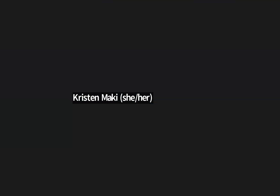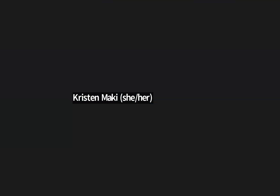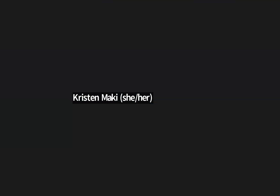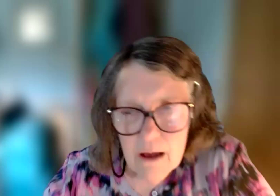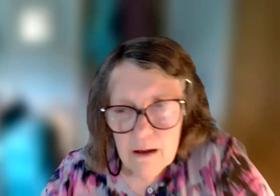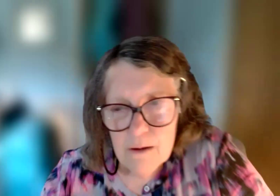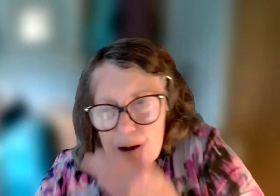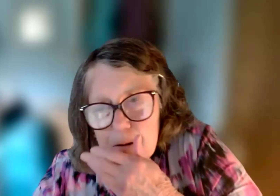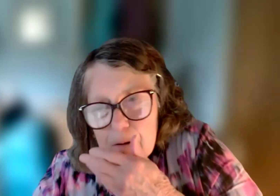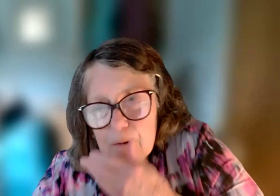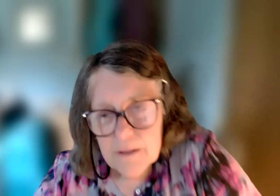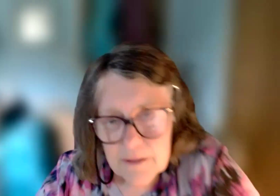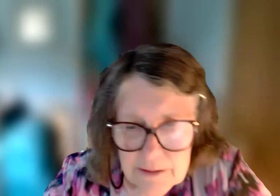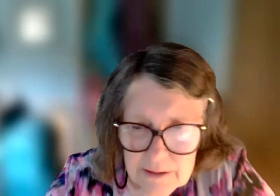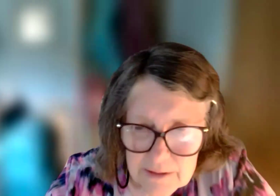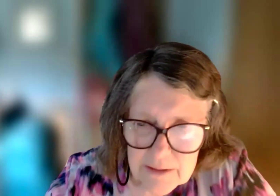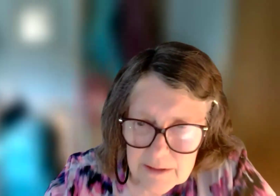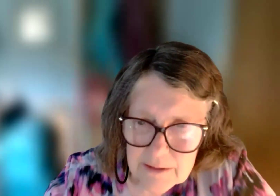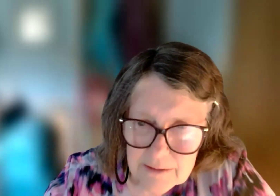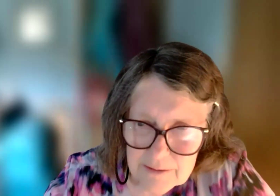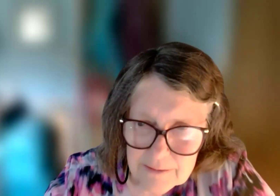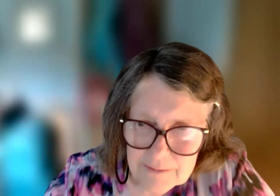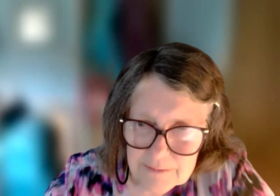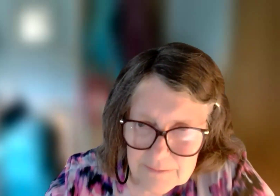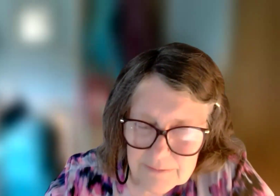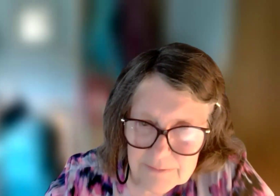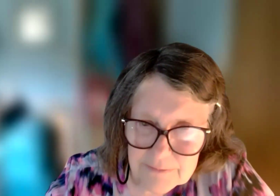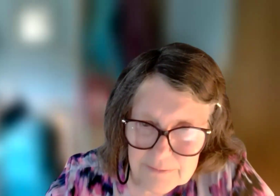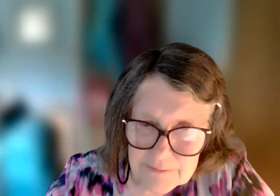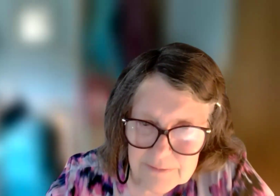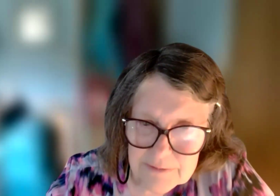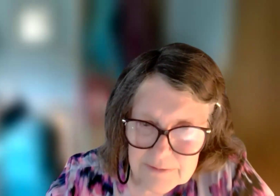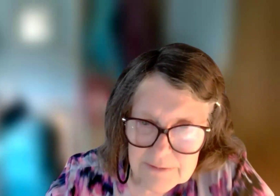second. Oh, no.